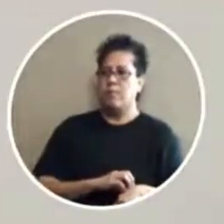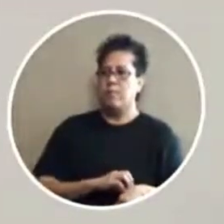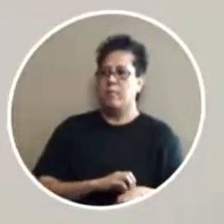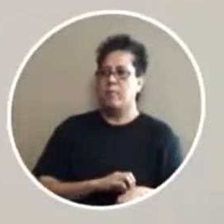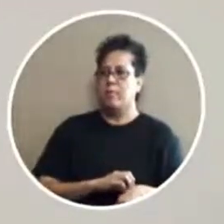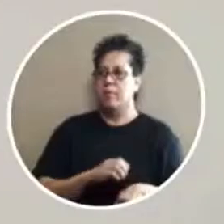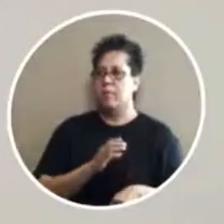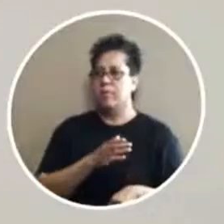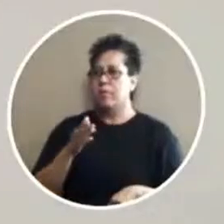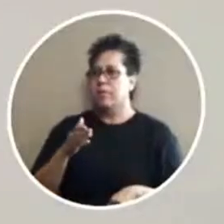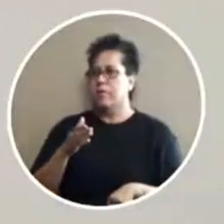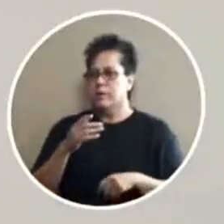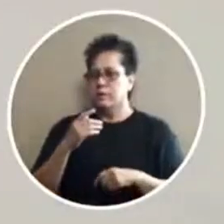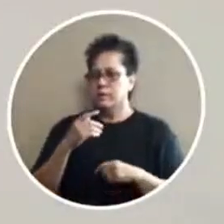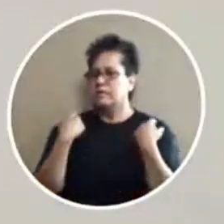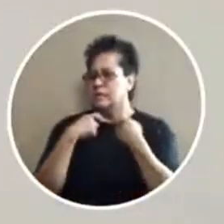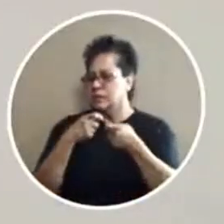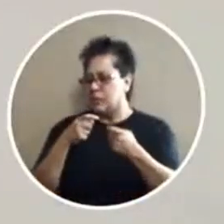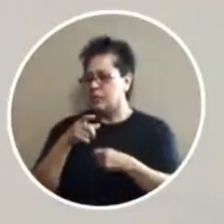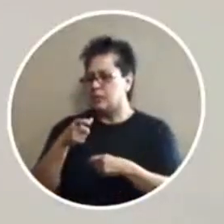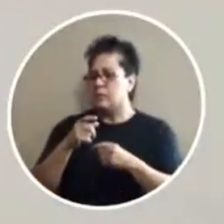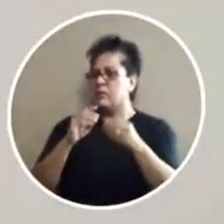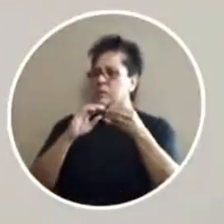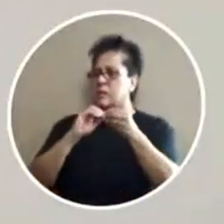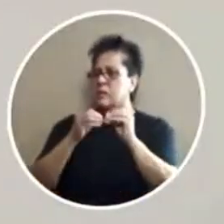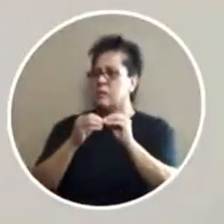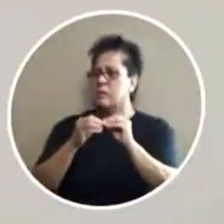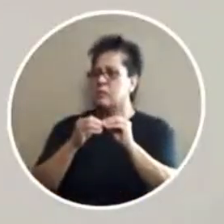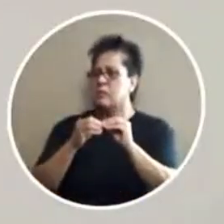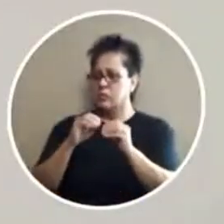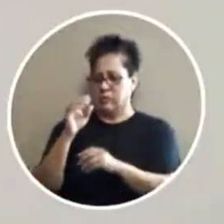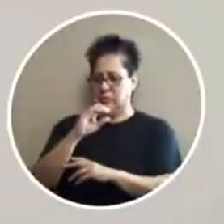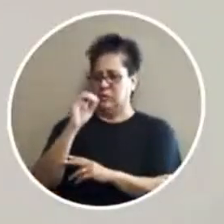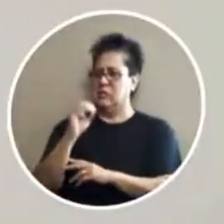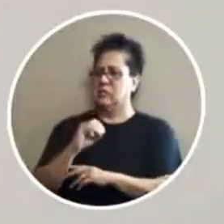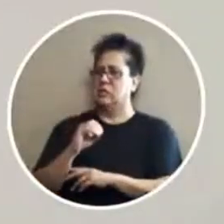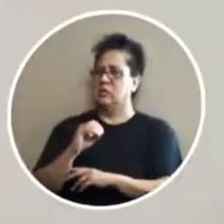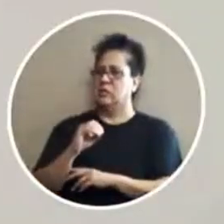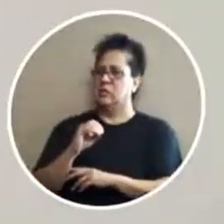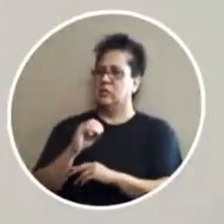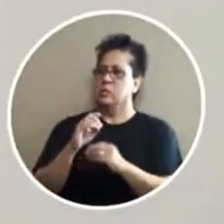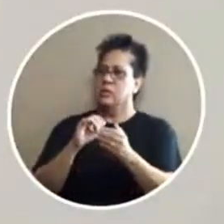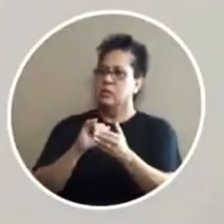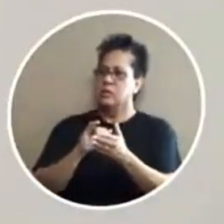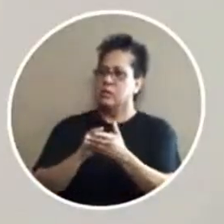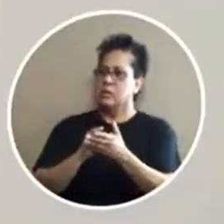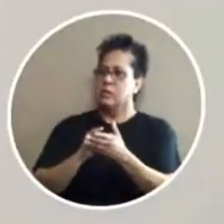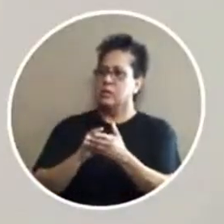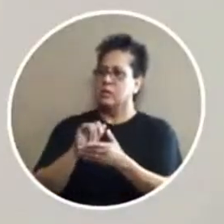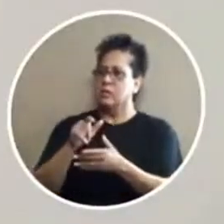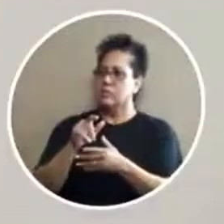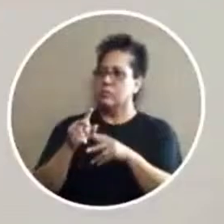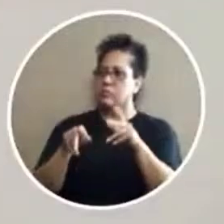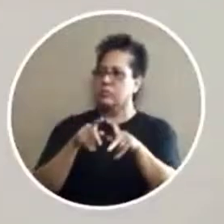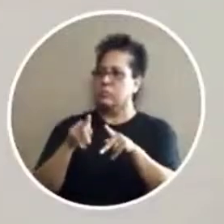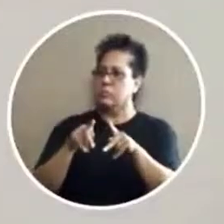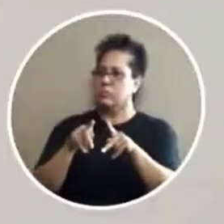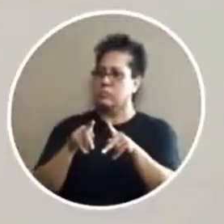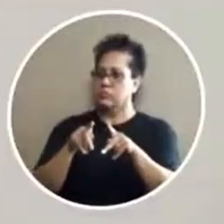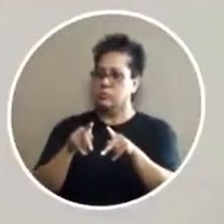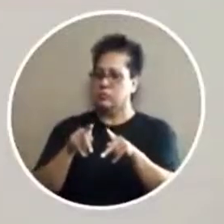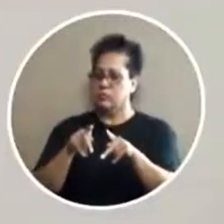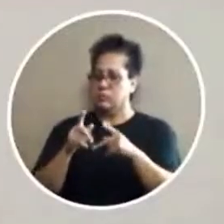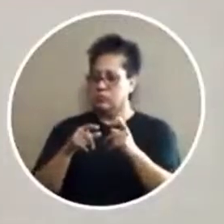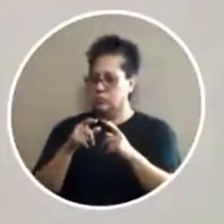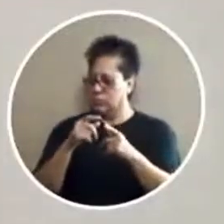¿Podría repetir en español la cantidad, los porcentajes en donde se han infectado las personas? Sí, con